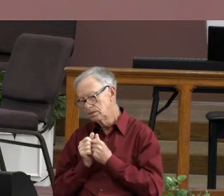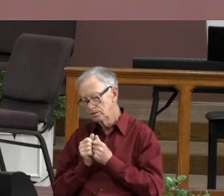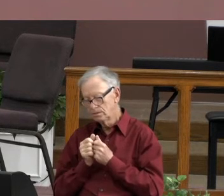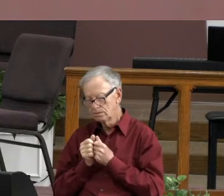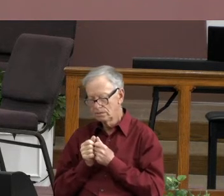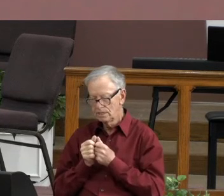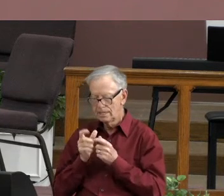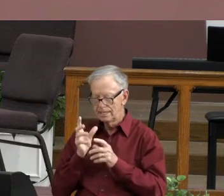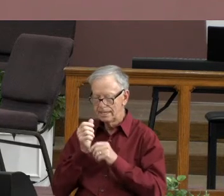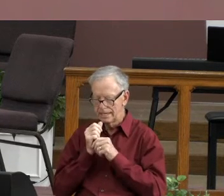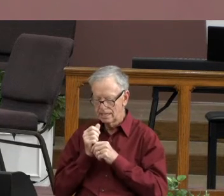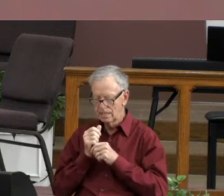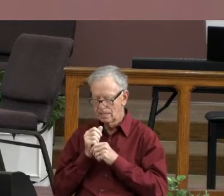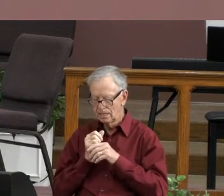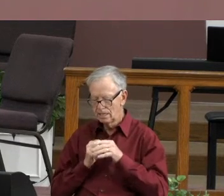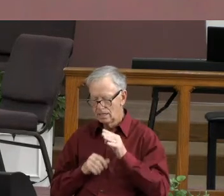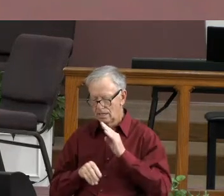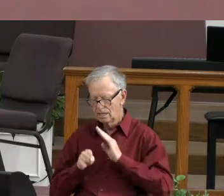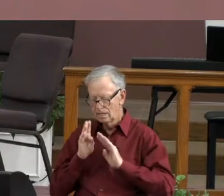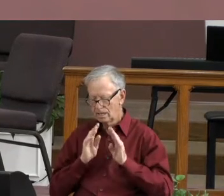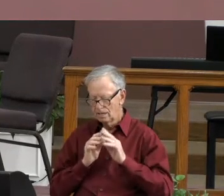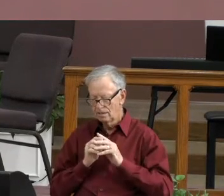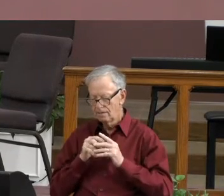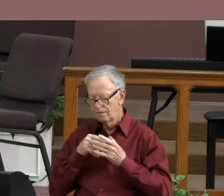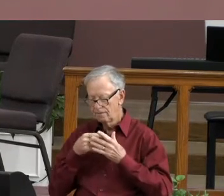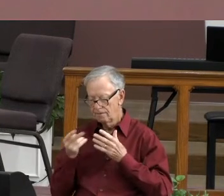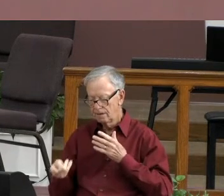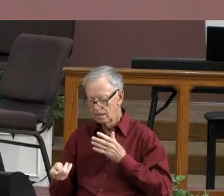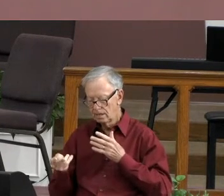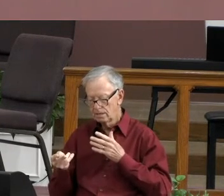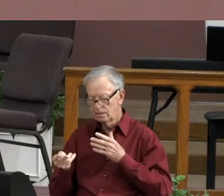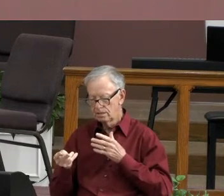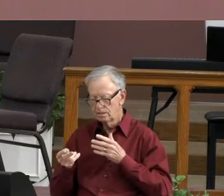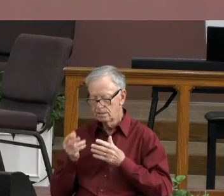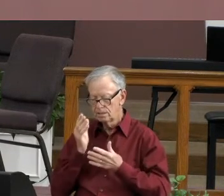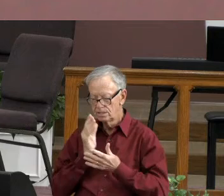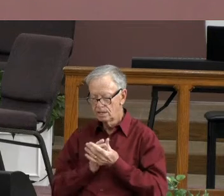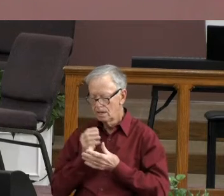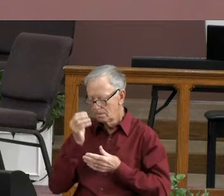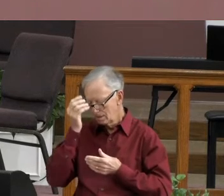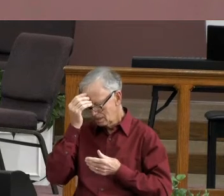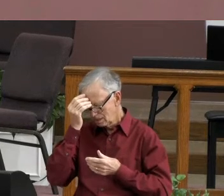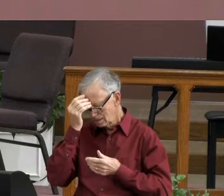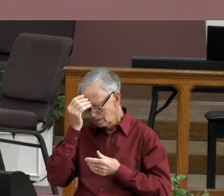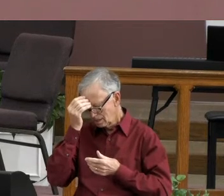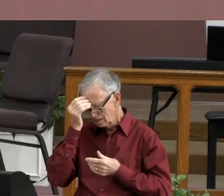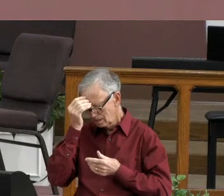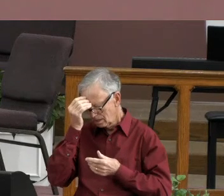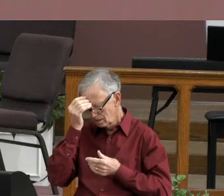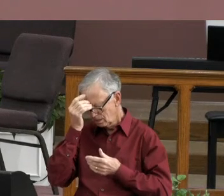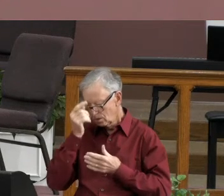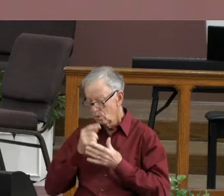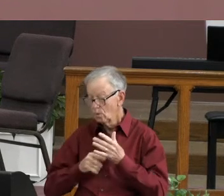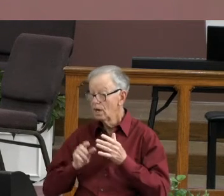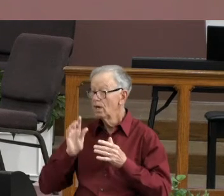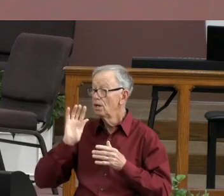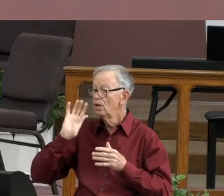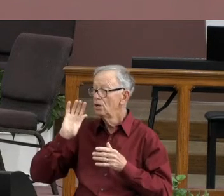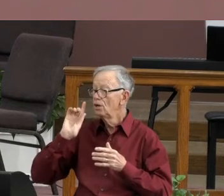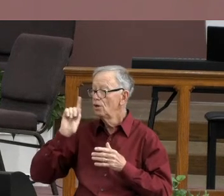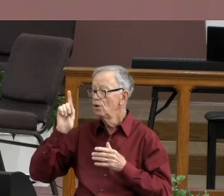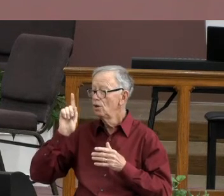We've taken actions that we've failed to stop and consider what you're wanting